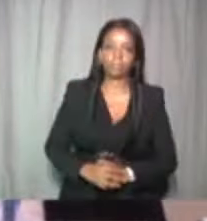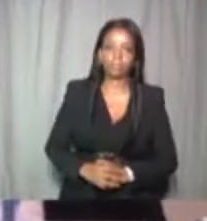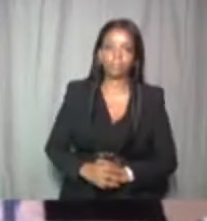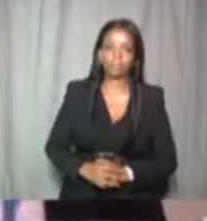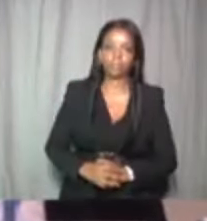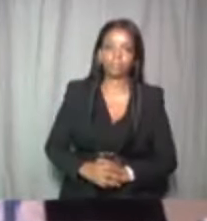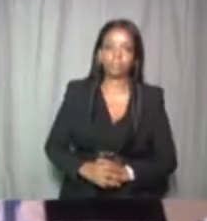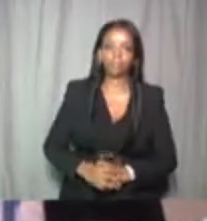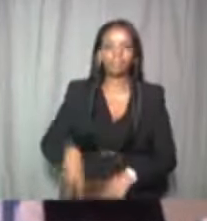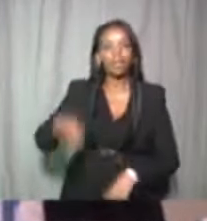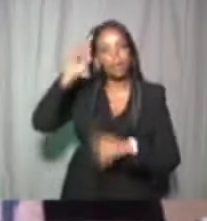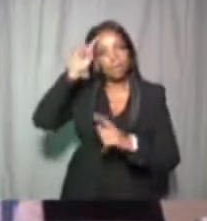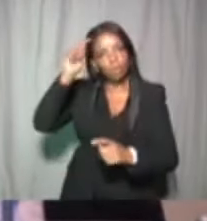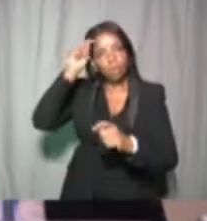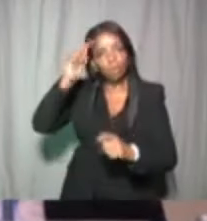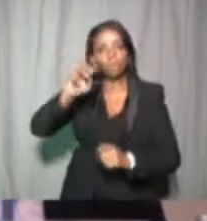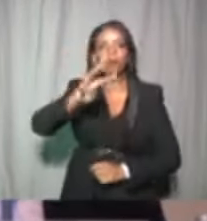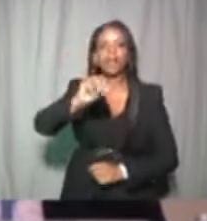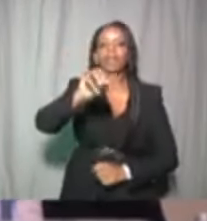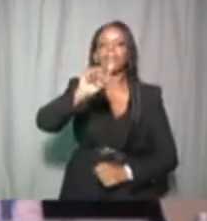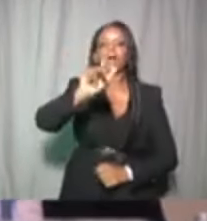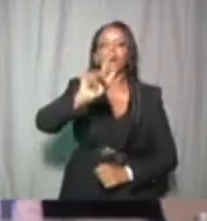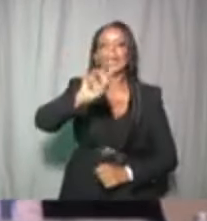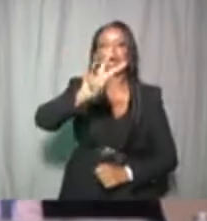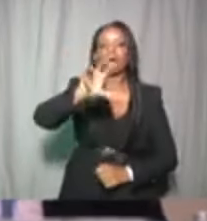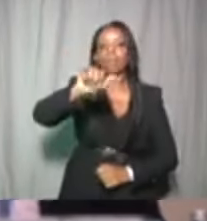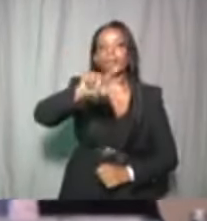Honourable Makwala has raised a point of order